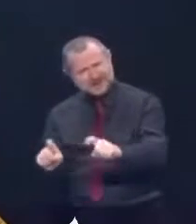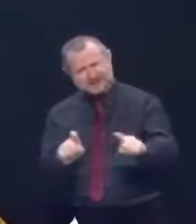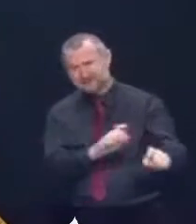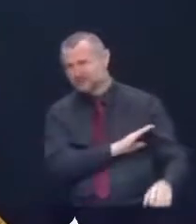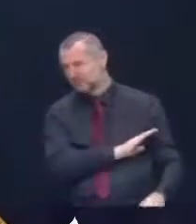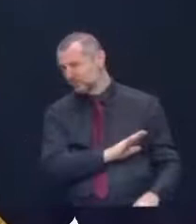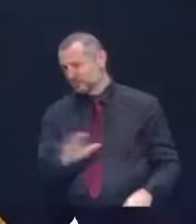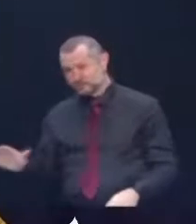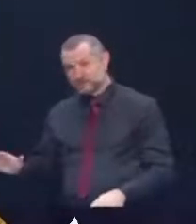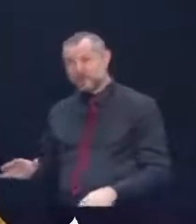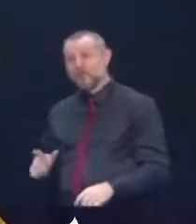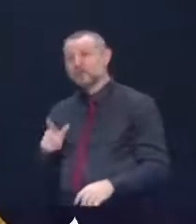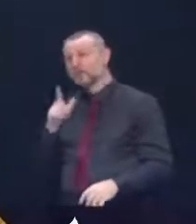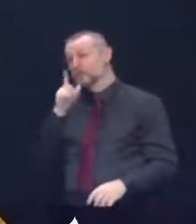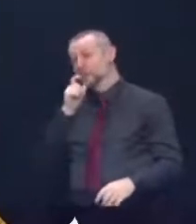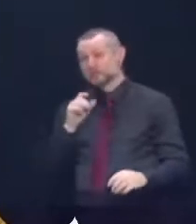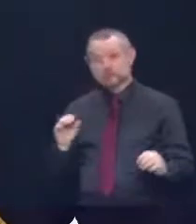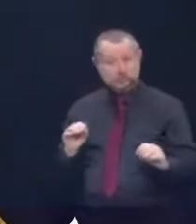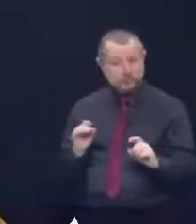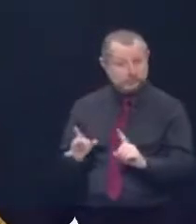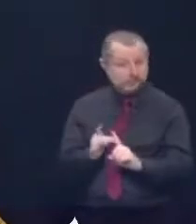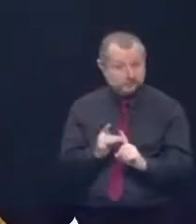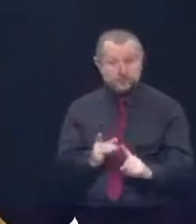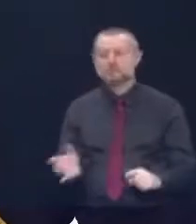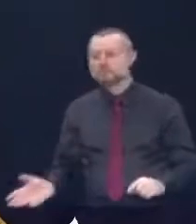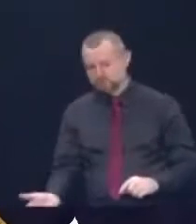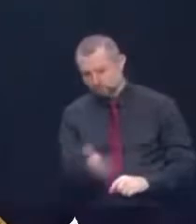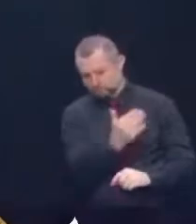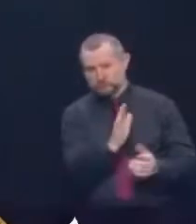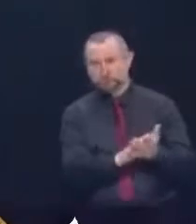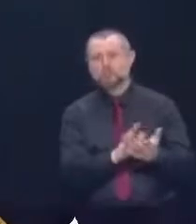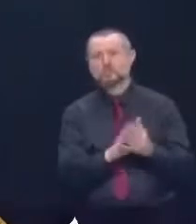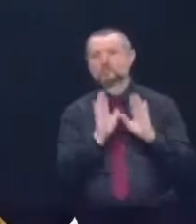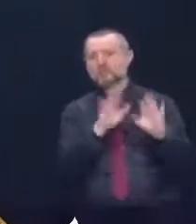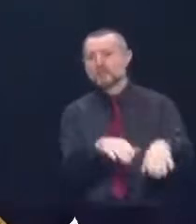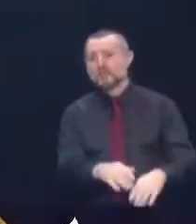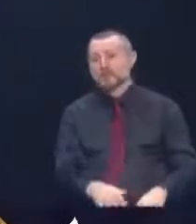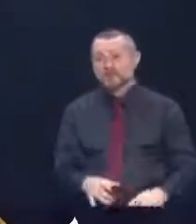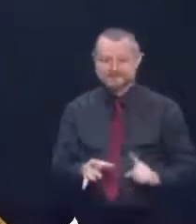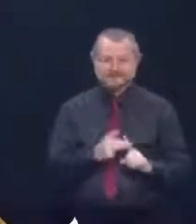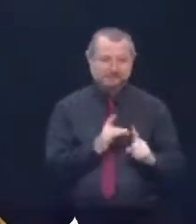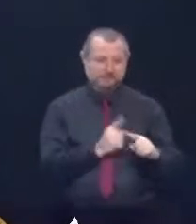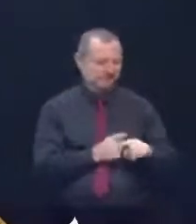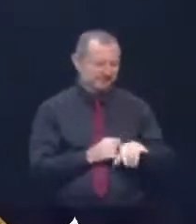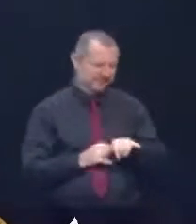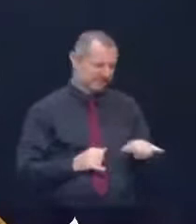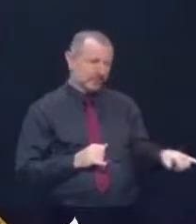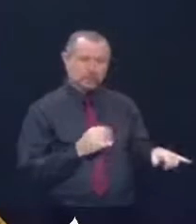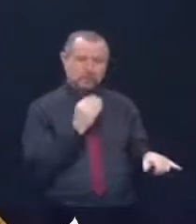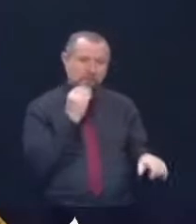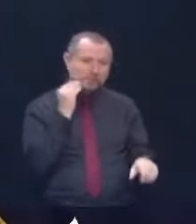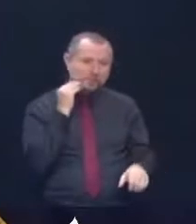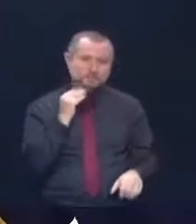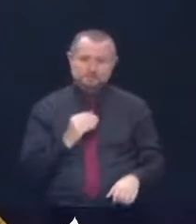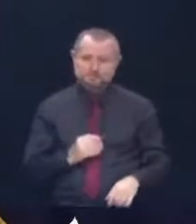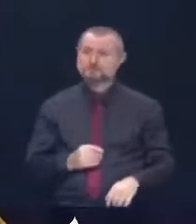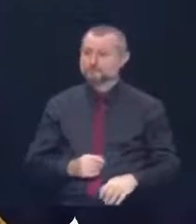negative student can return, positive student can't return, and